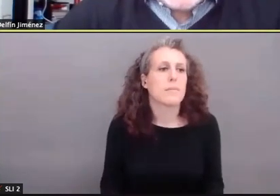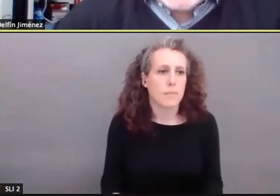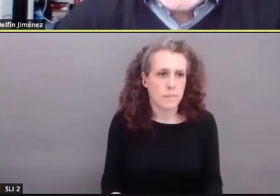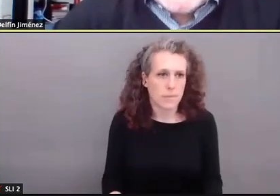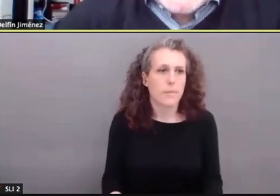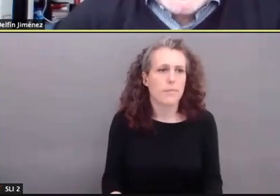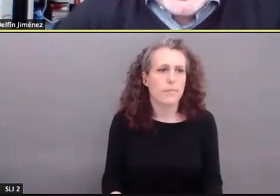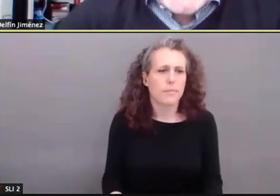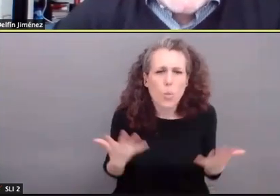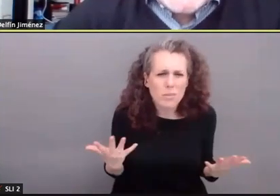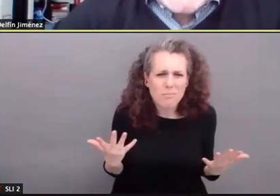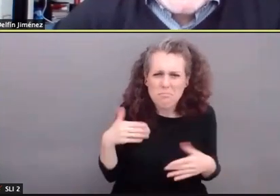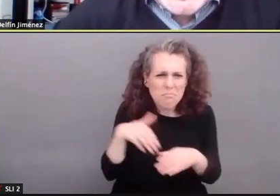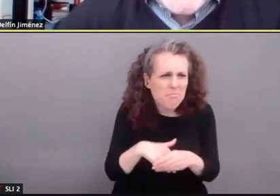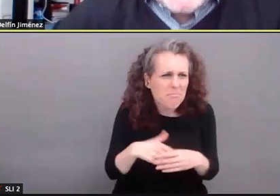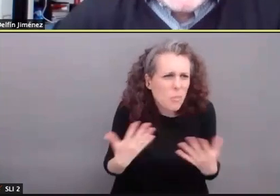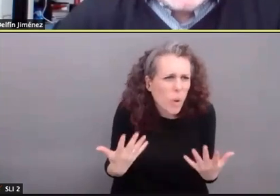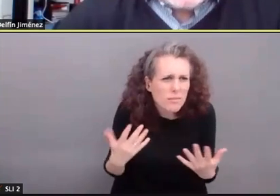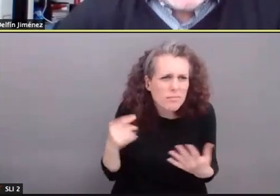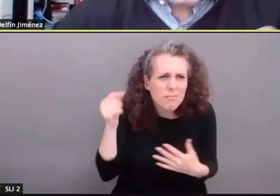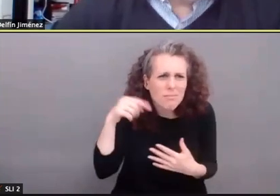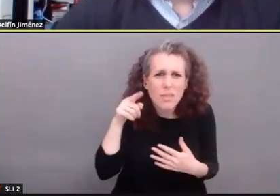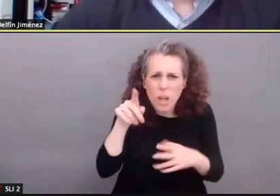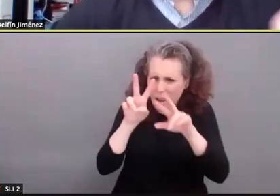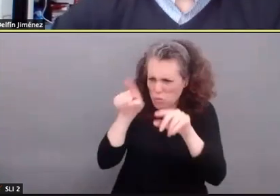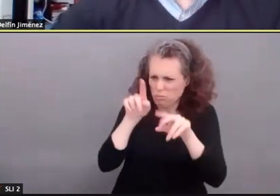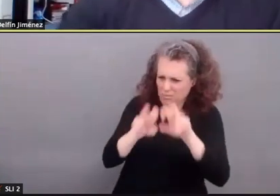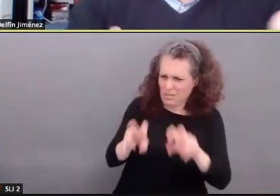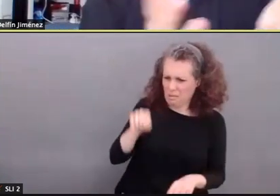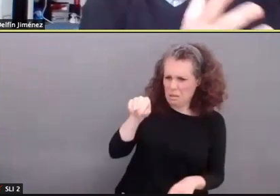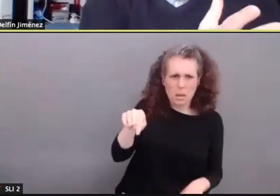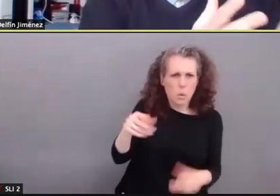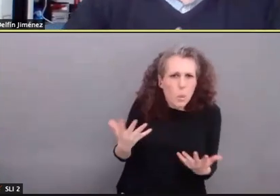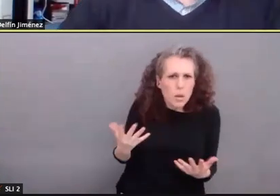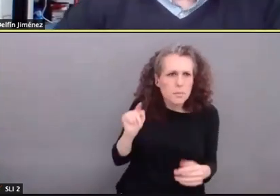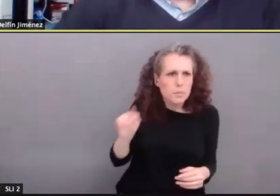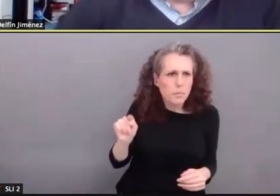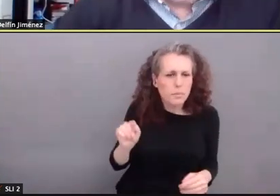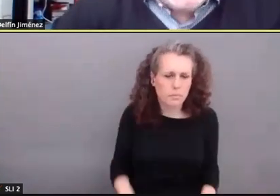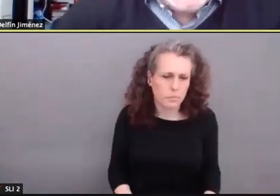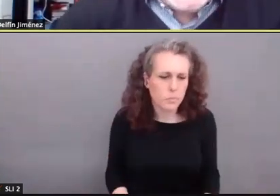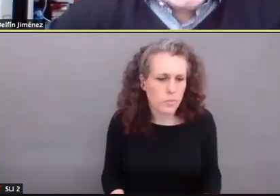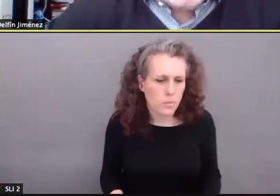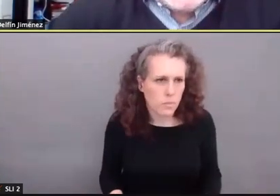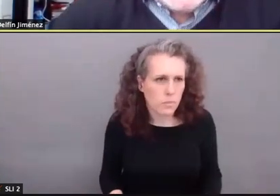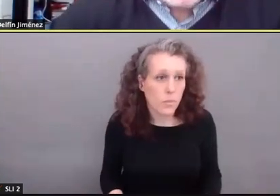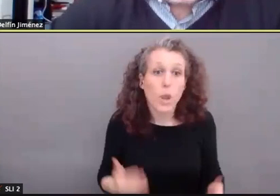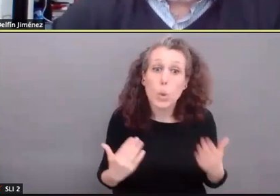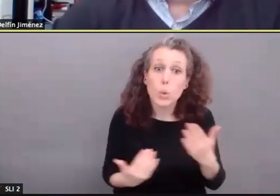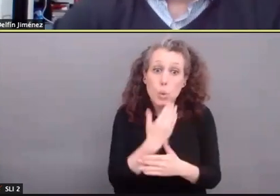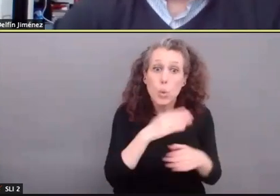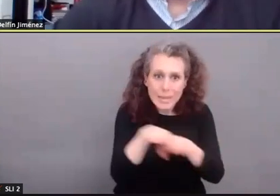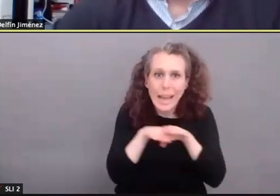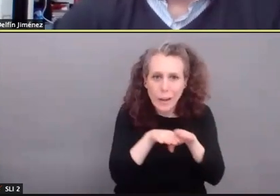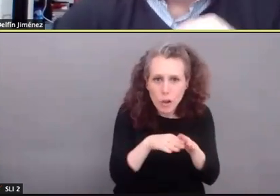what to assess. Of course, the clauses of this new standard, and